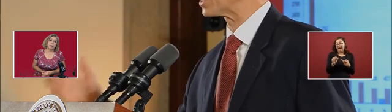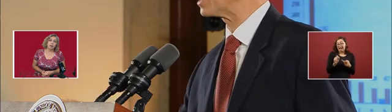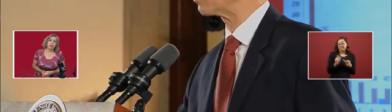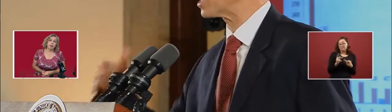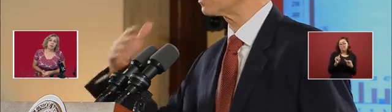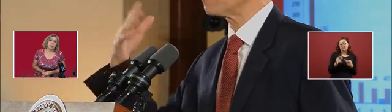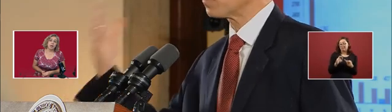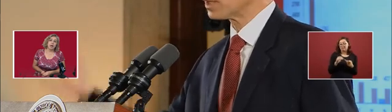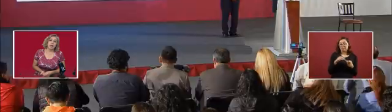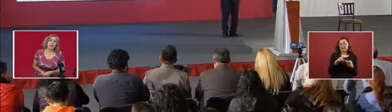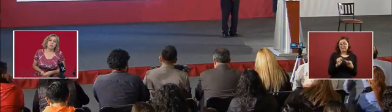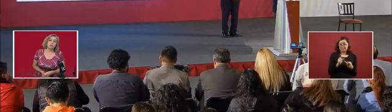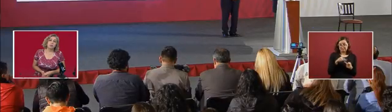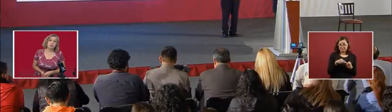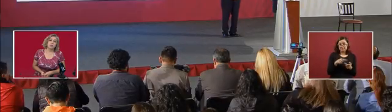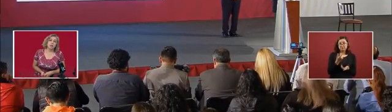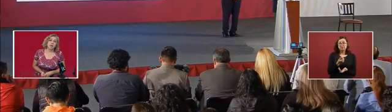generic products.